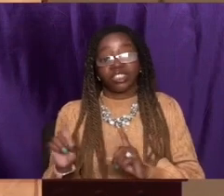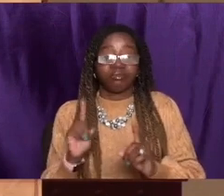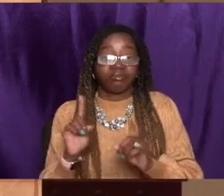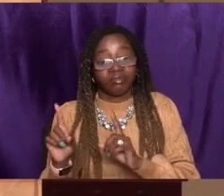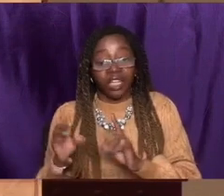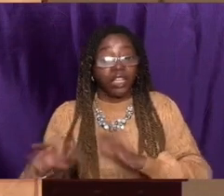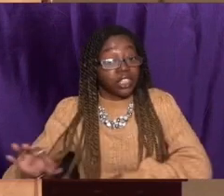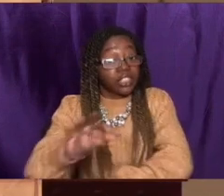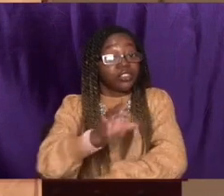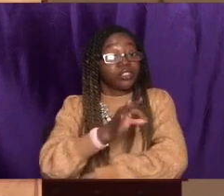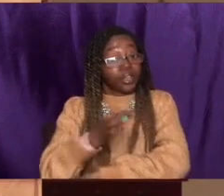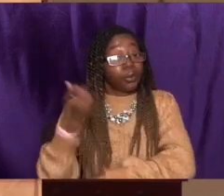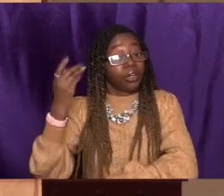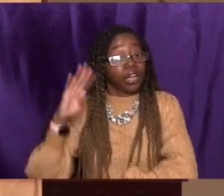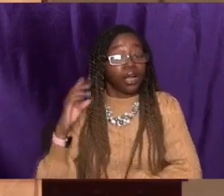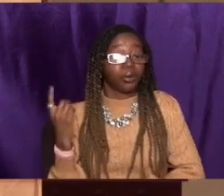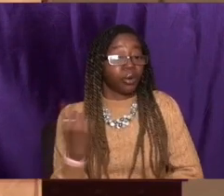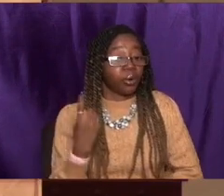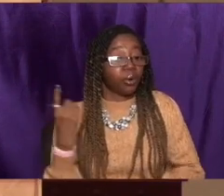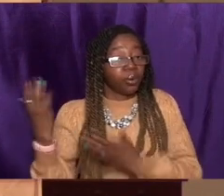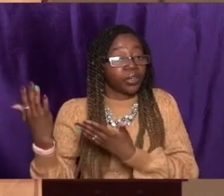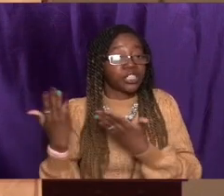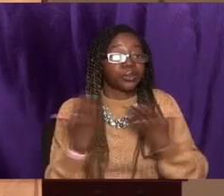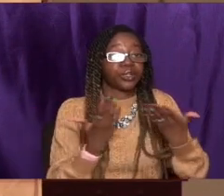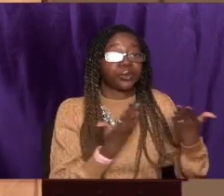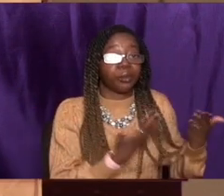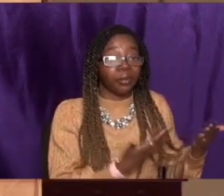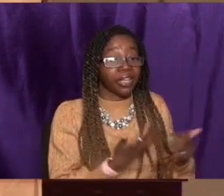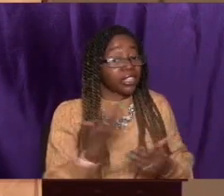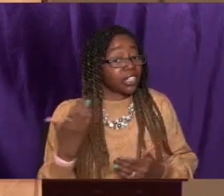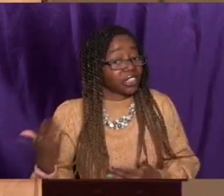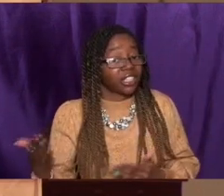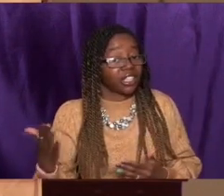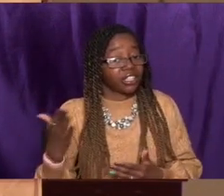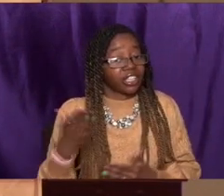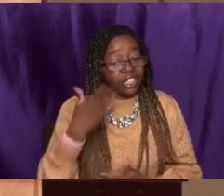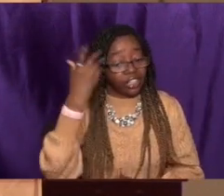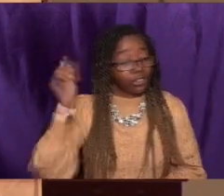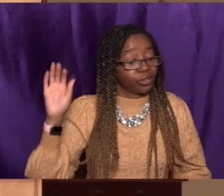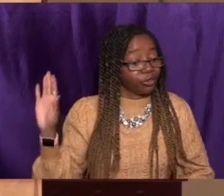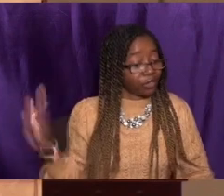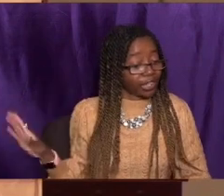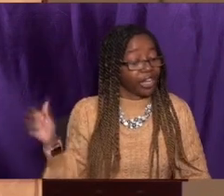fear that God will always bring you back to the thing that you left him about.